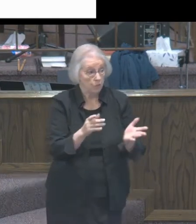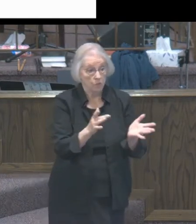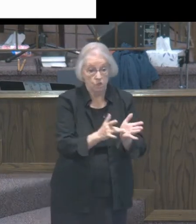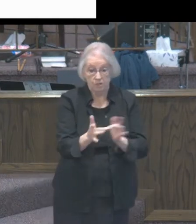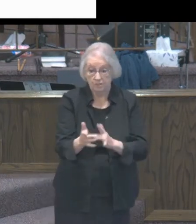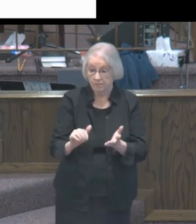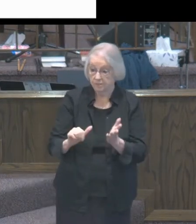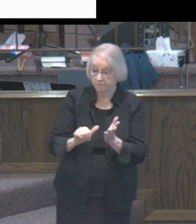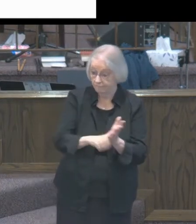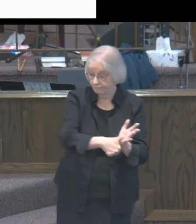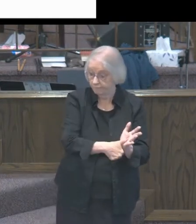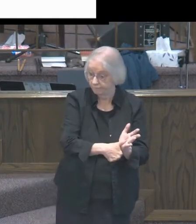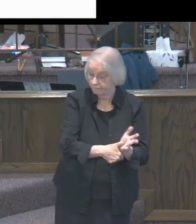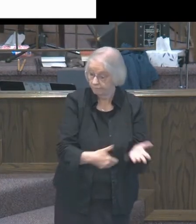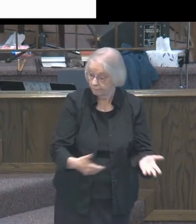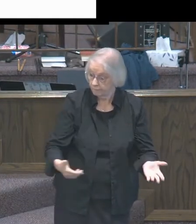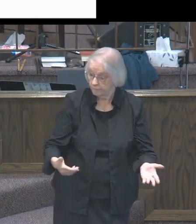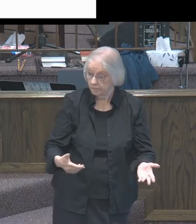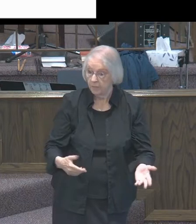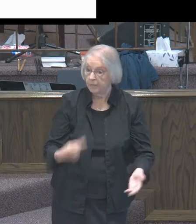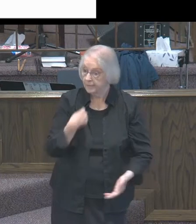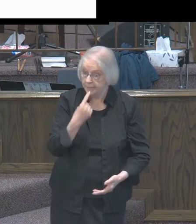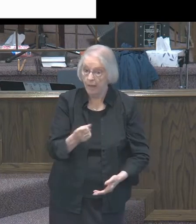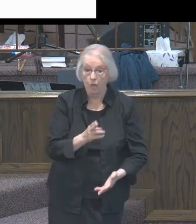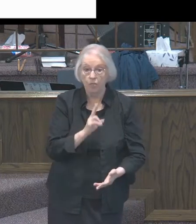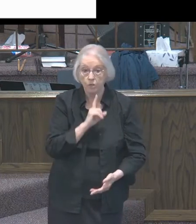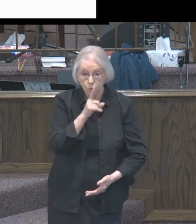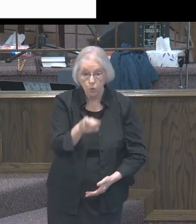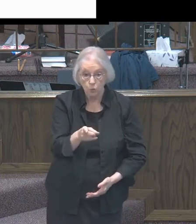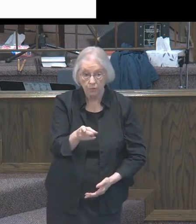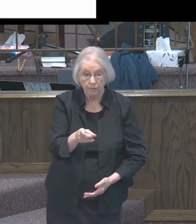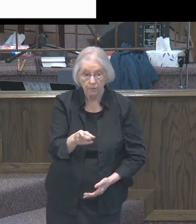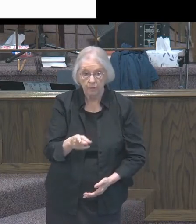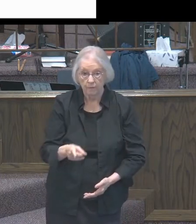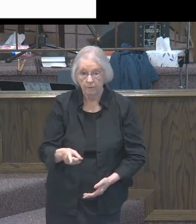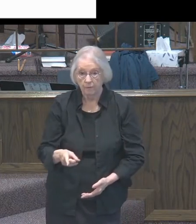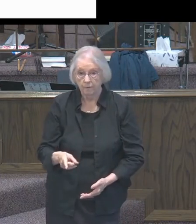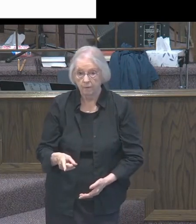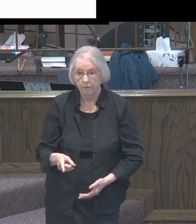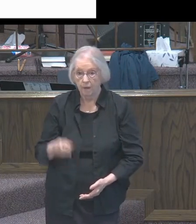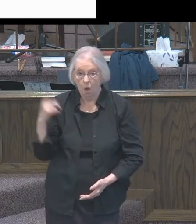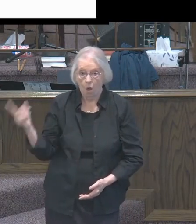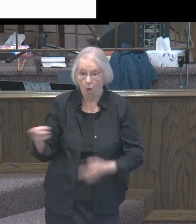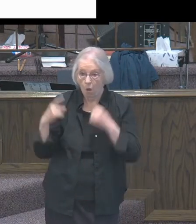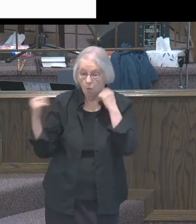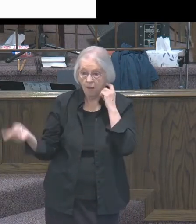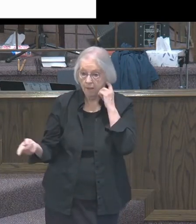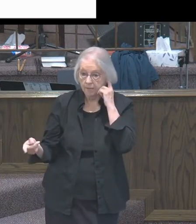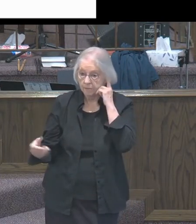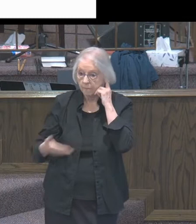through retaliation, the law of retaliation. If we get this first one right today, then we'll get the retaliation piece right